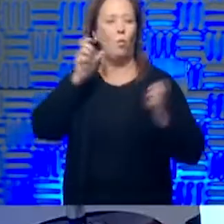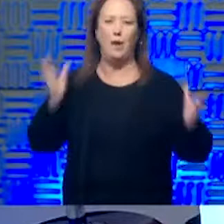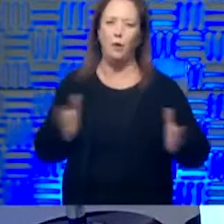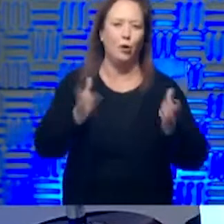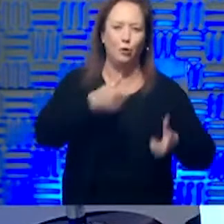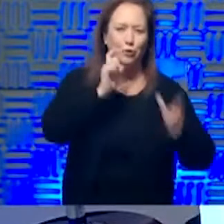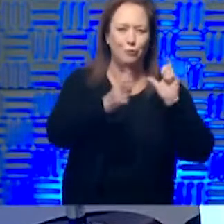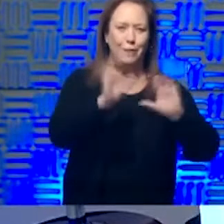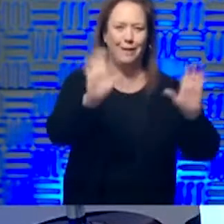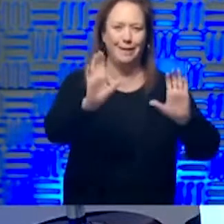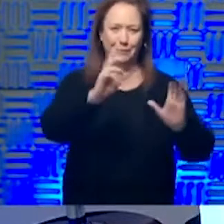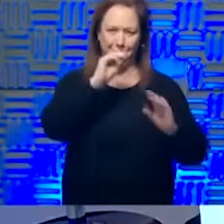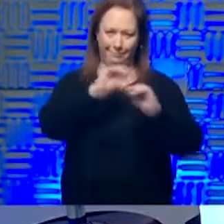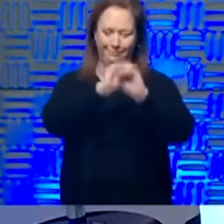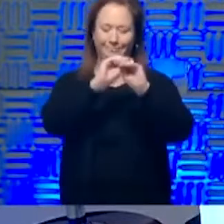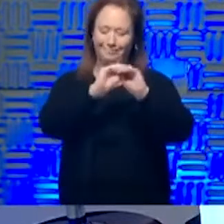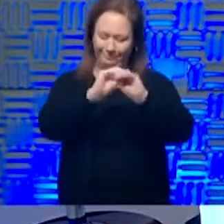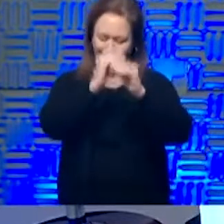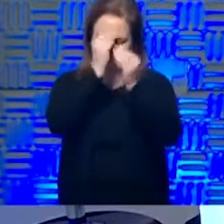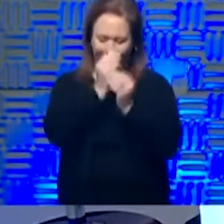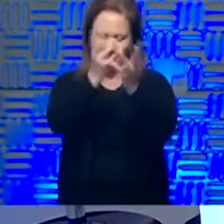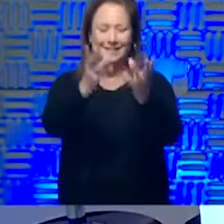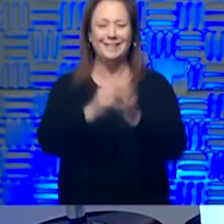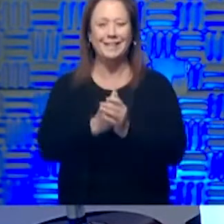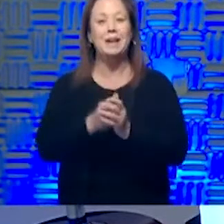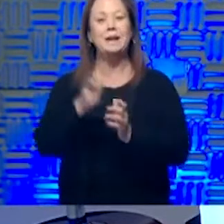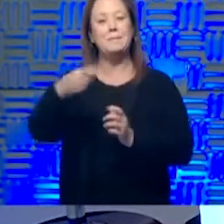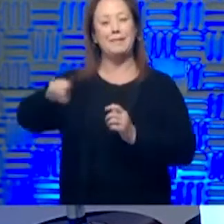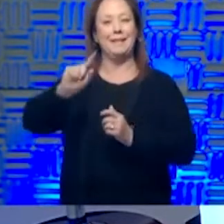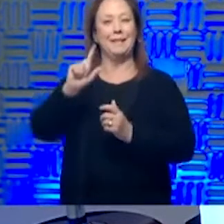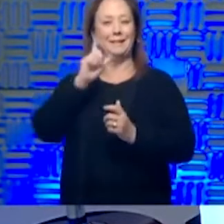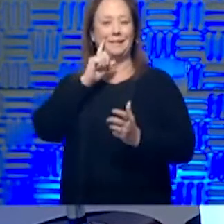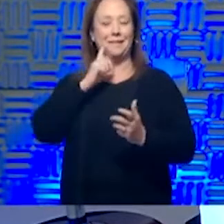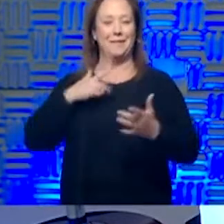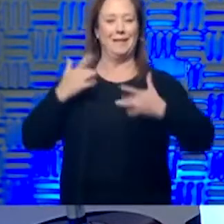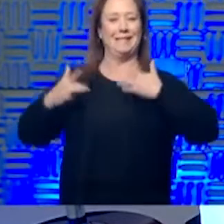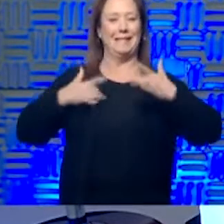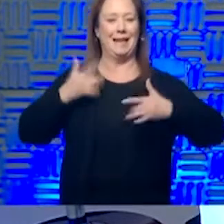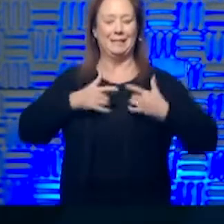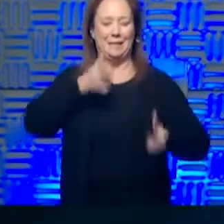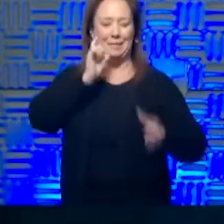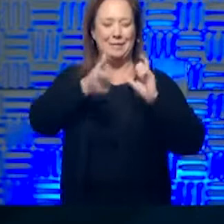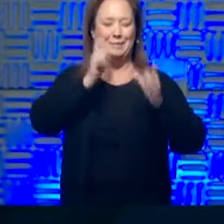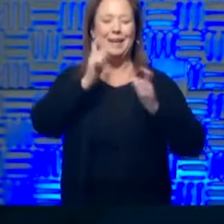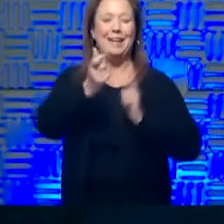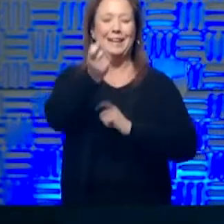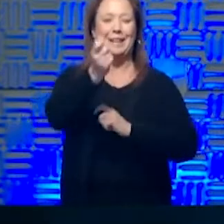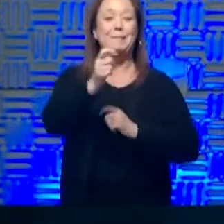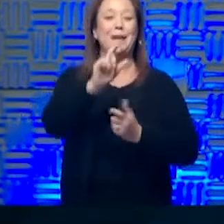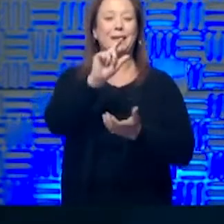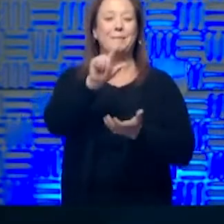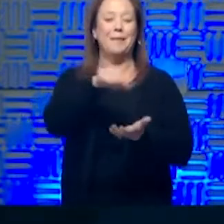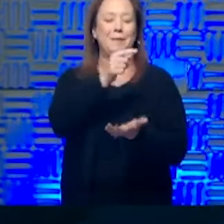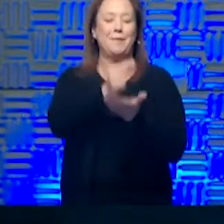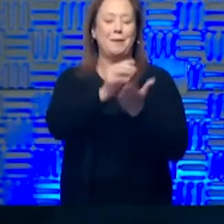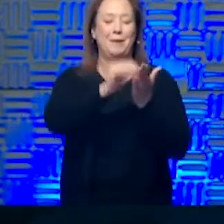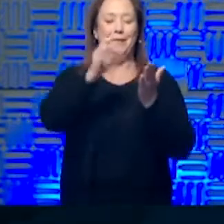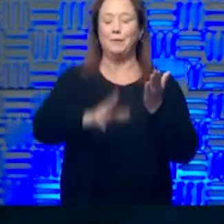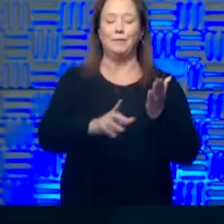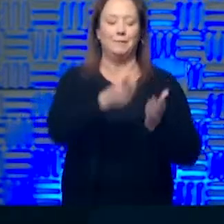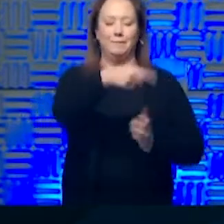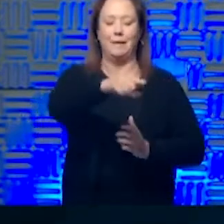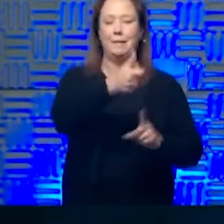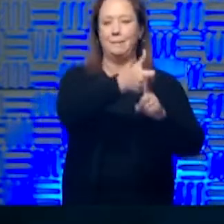that, by the way, just to be clear. But in reality, I know these guys, these students, and I've been around them, aren't that way.